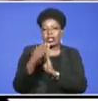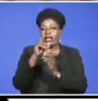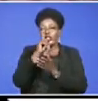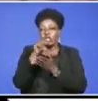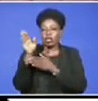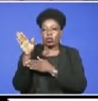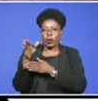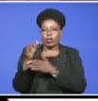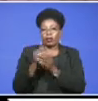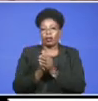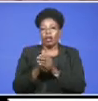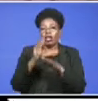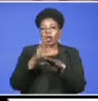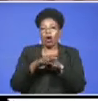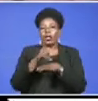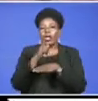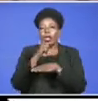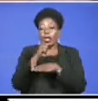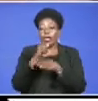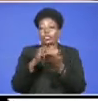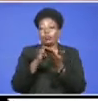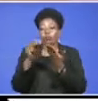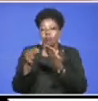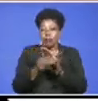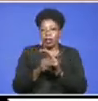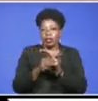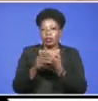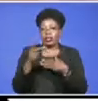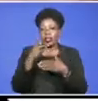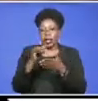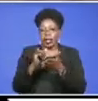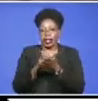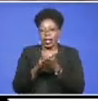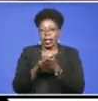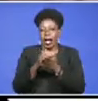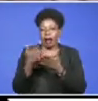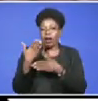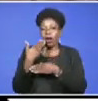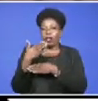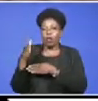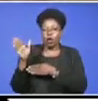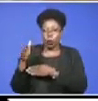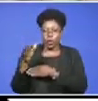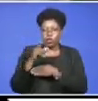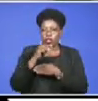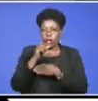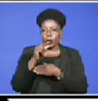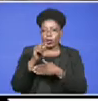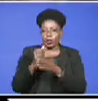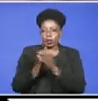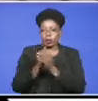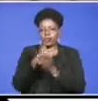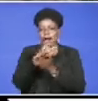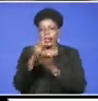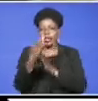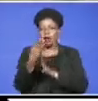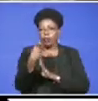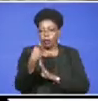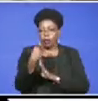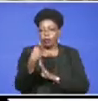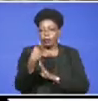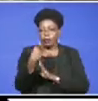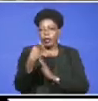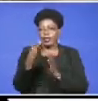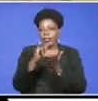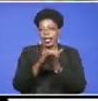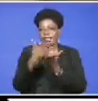the lunch menu, Bobby told me that the hottest sellers were the wings. And that the Bistro burger was definitely